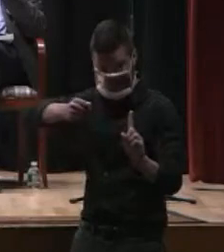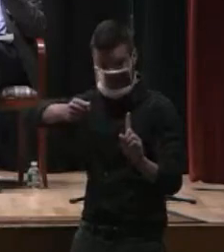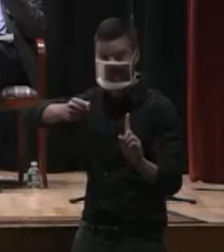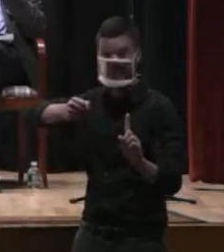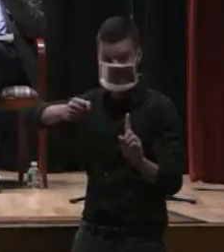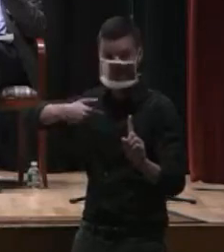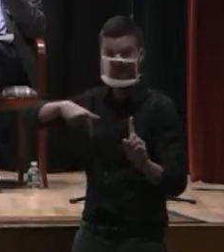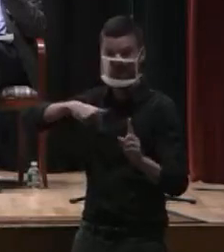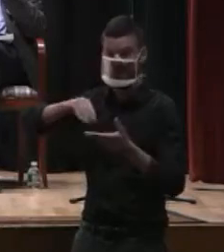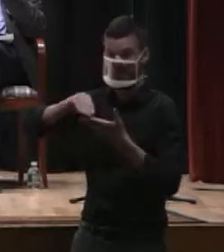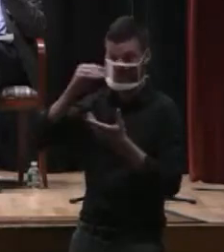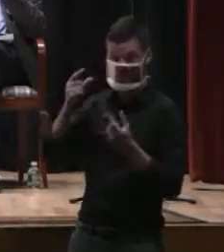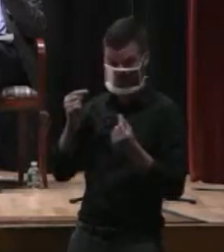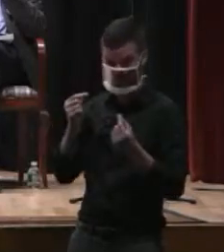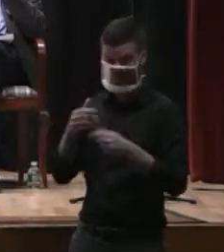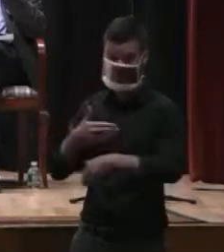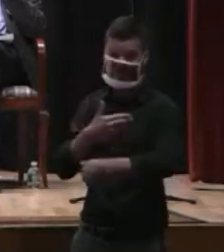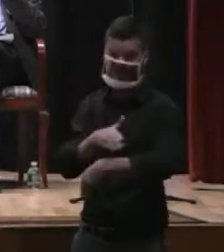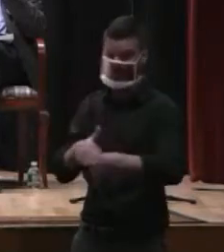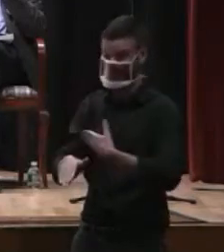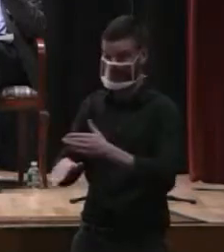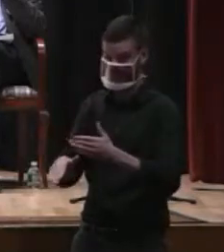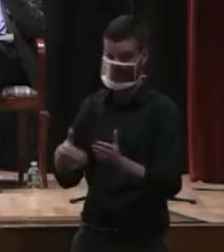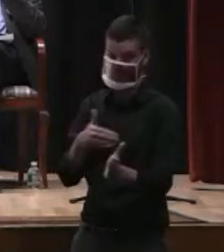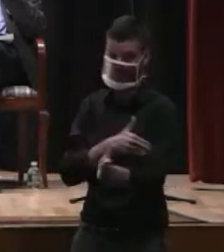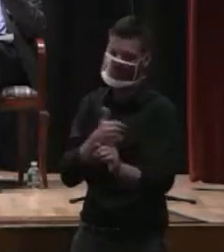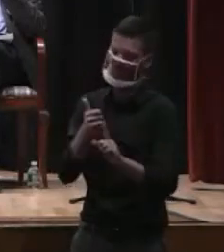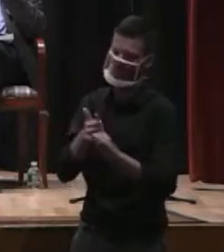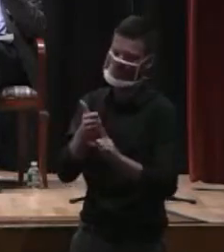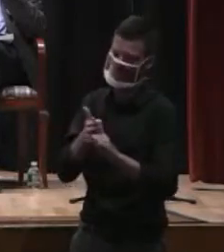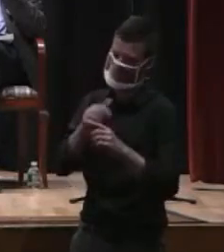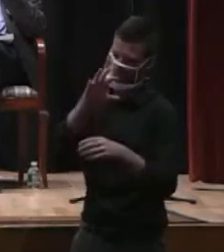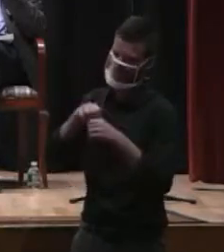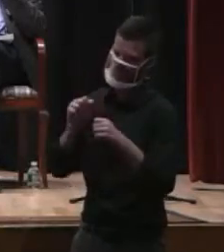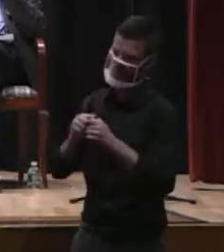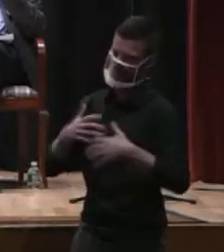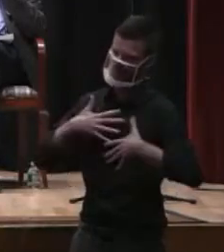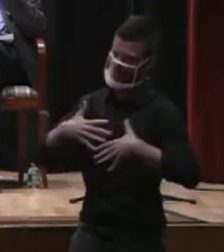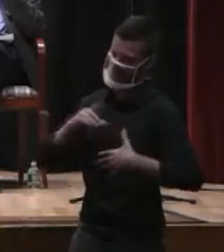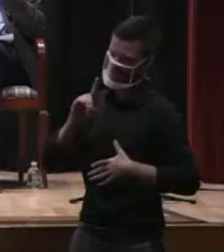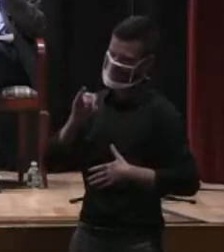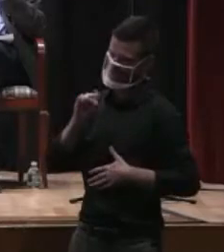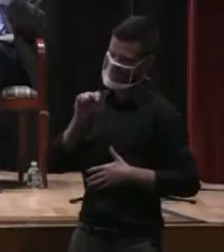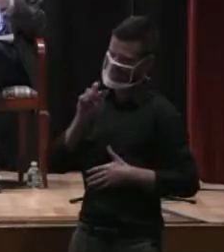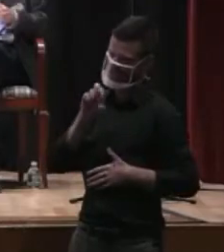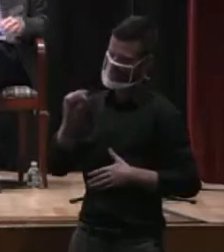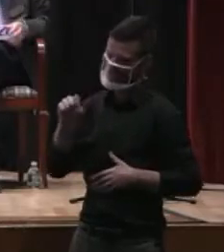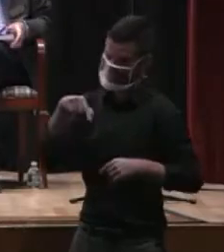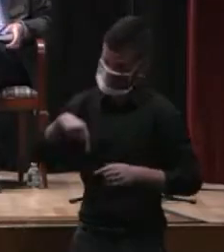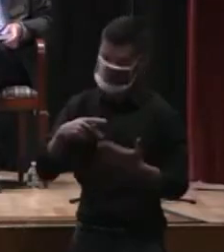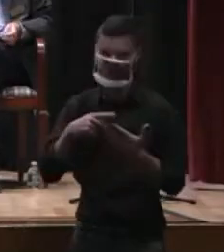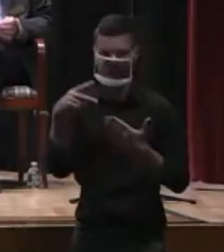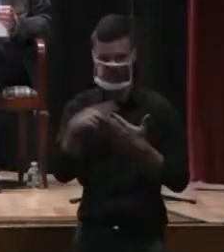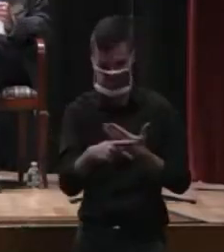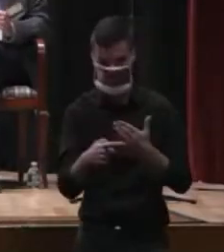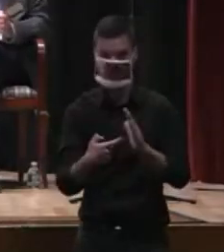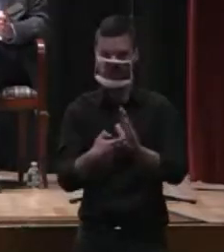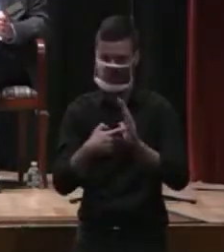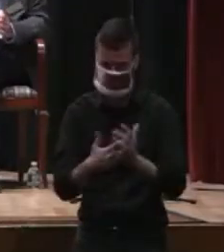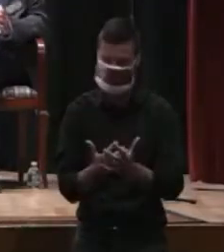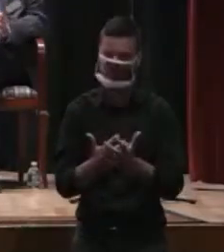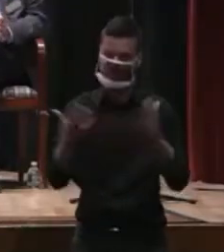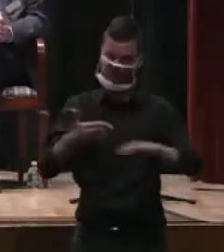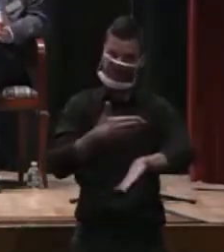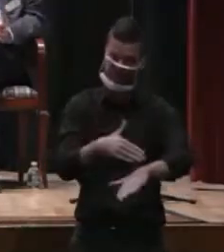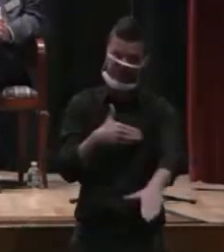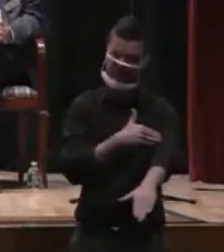We've learned that the use of accessory muscles can be a sign of respiratory distress. This program has required accessory muscles